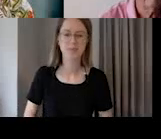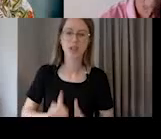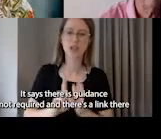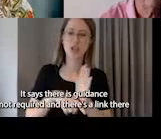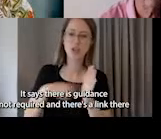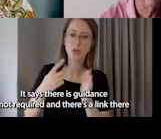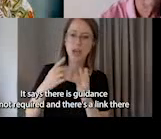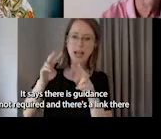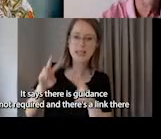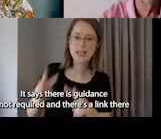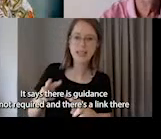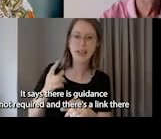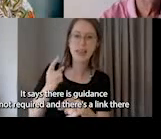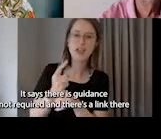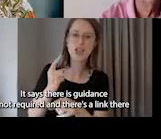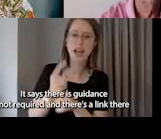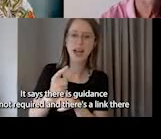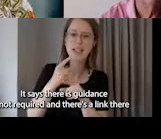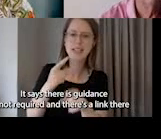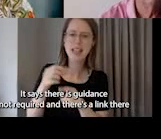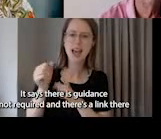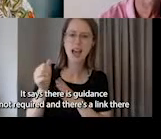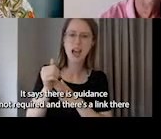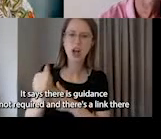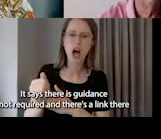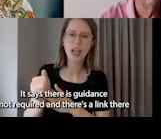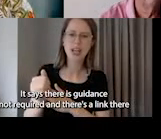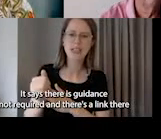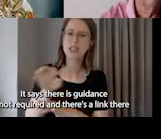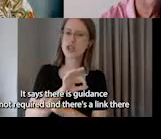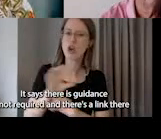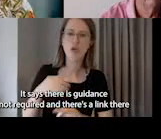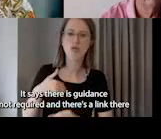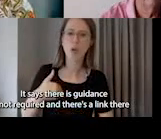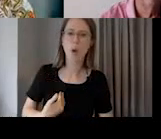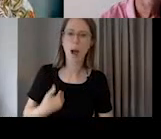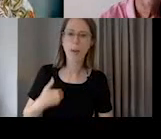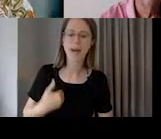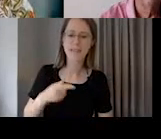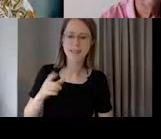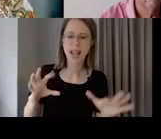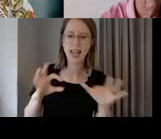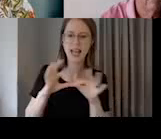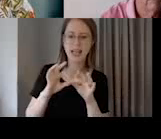room, it says there's guidance, not requirements. And there's a link there.